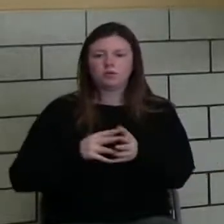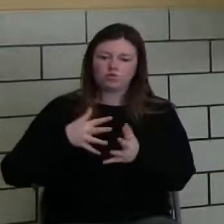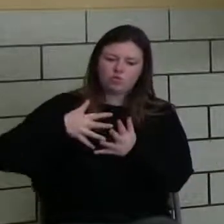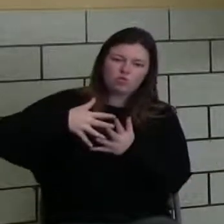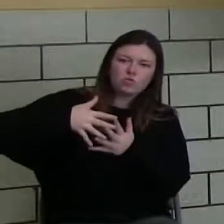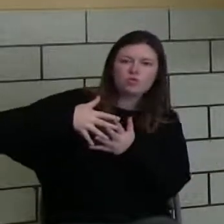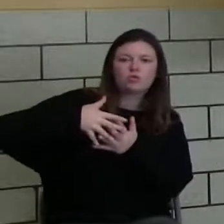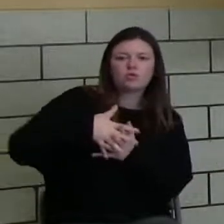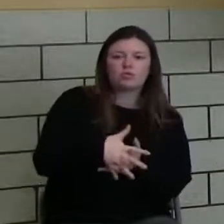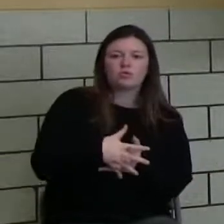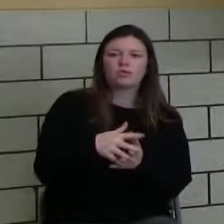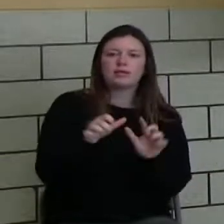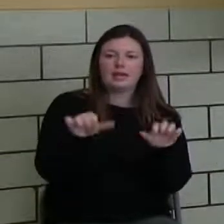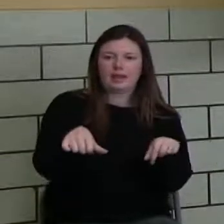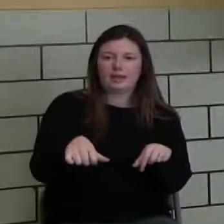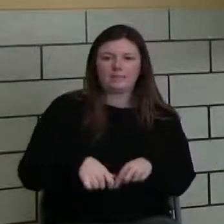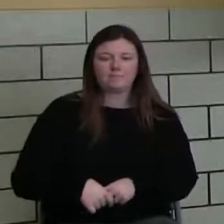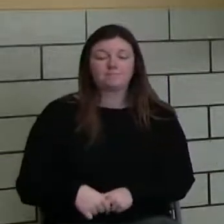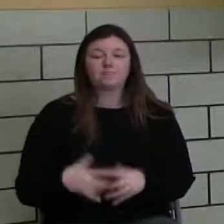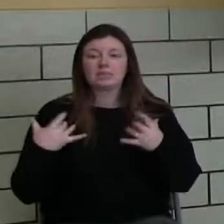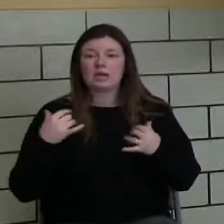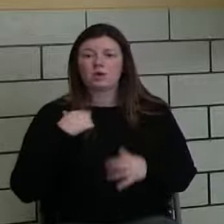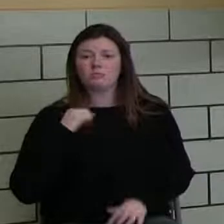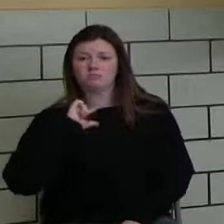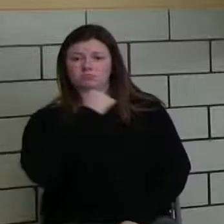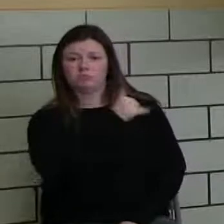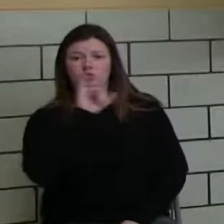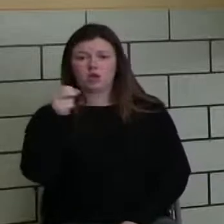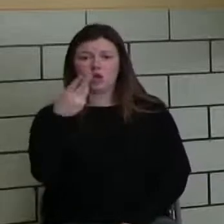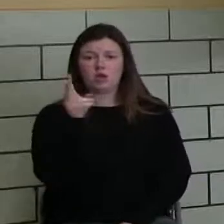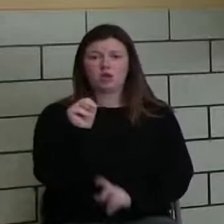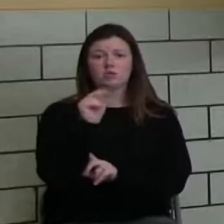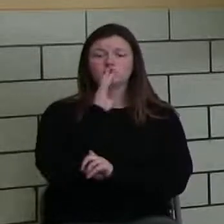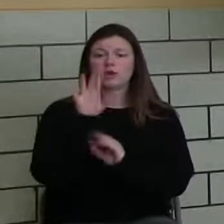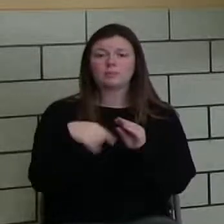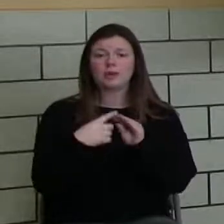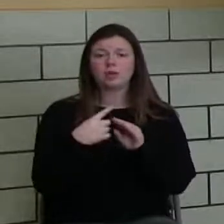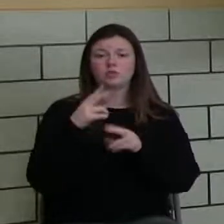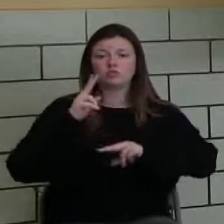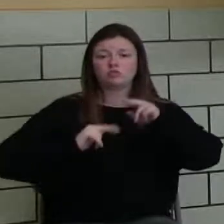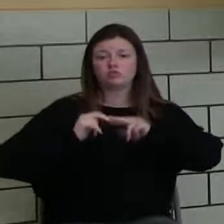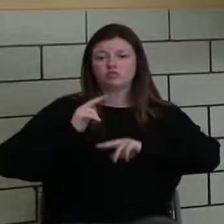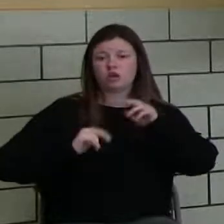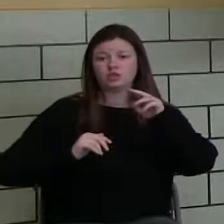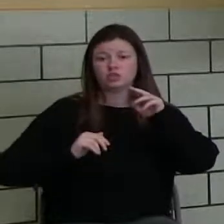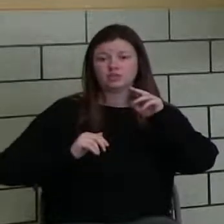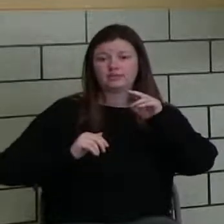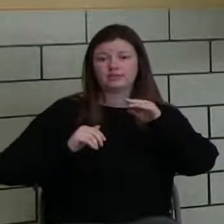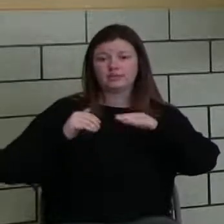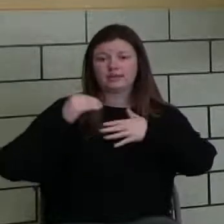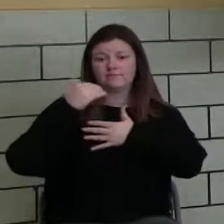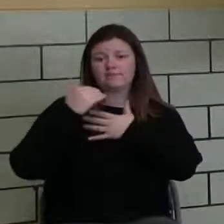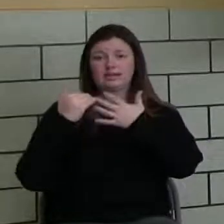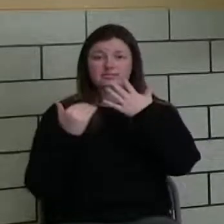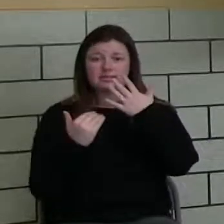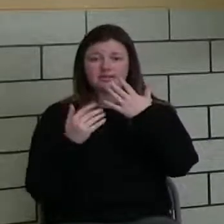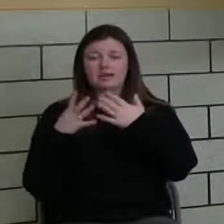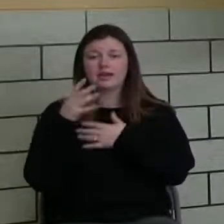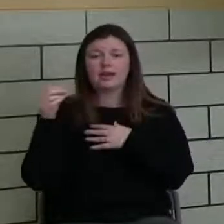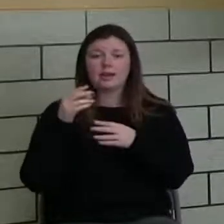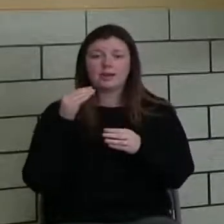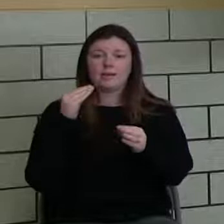And at this point, I'll let John speak again about construction phasing and maintenance of traffic, because that's